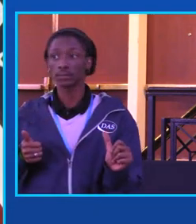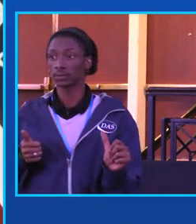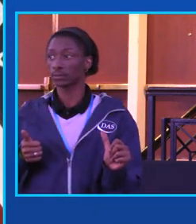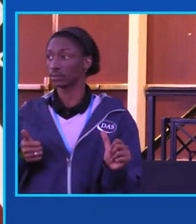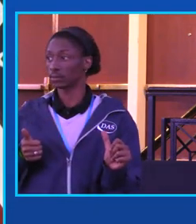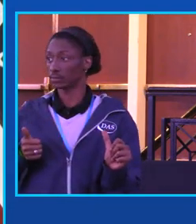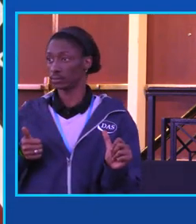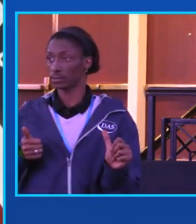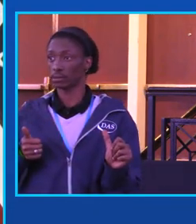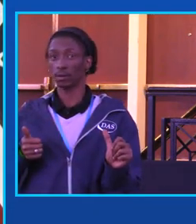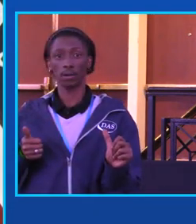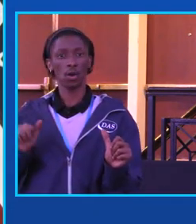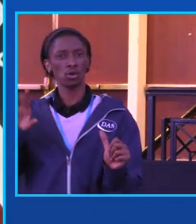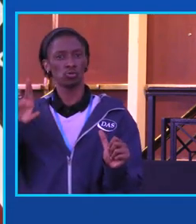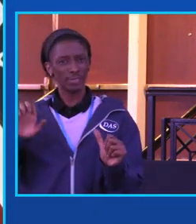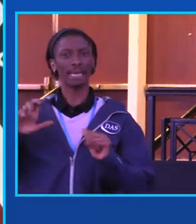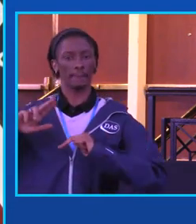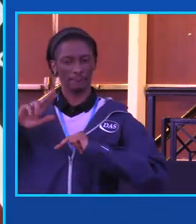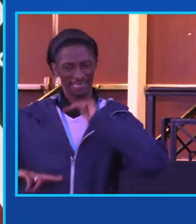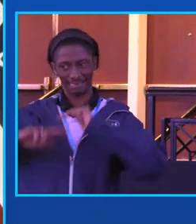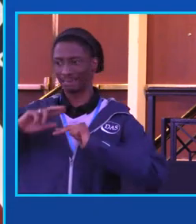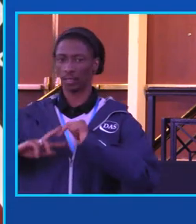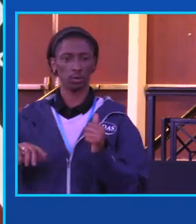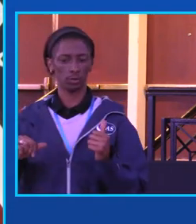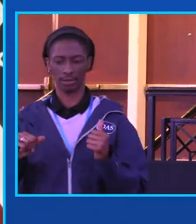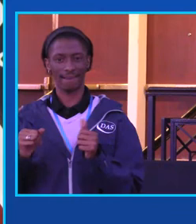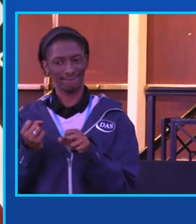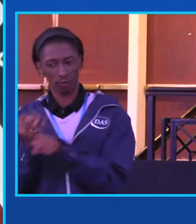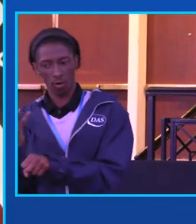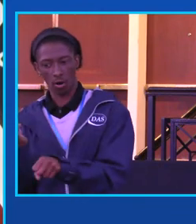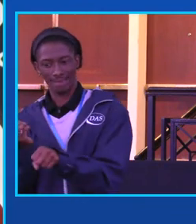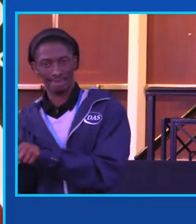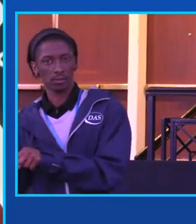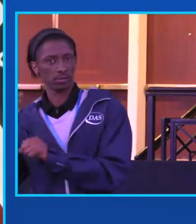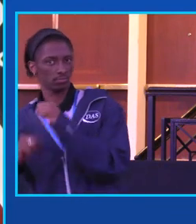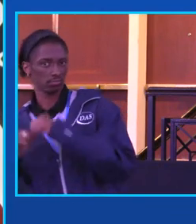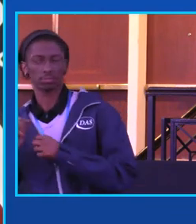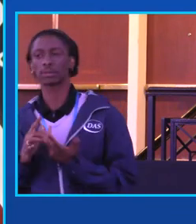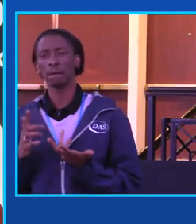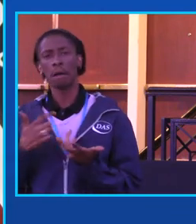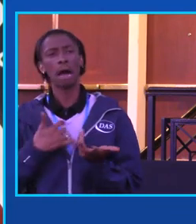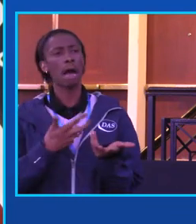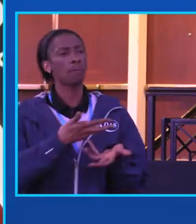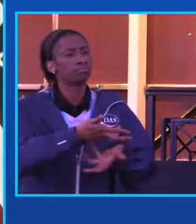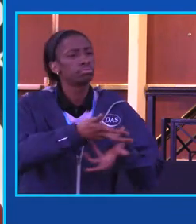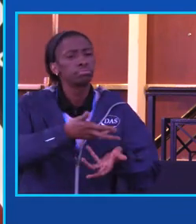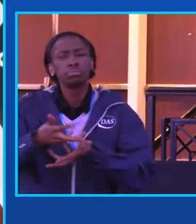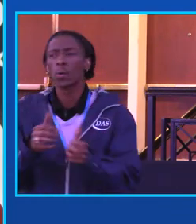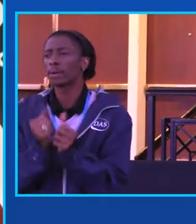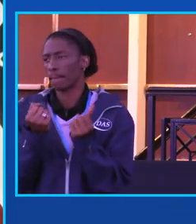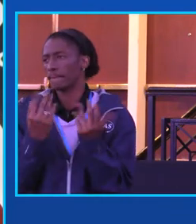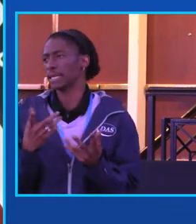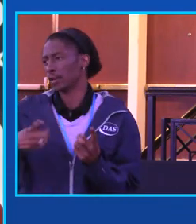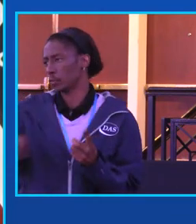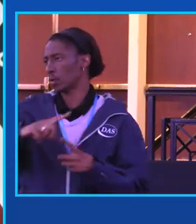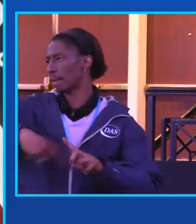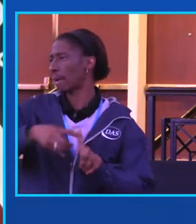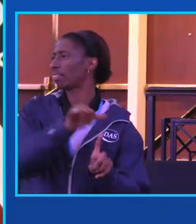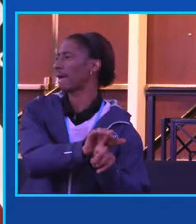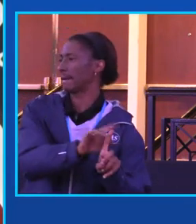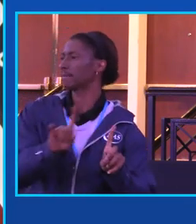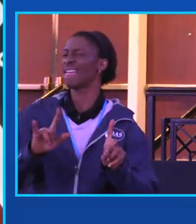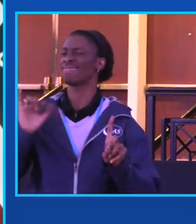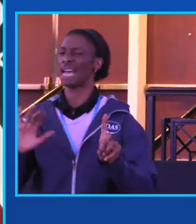avoid having to rebuild every 4 years the infrastructure. And I spoke to many of you about this. This is